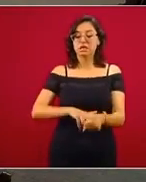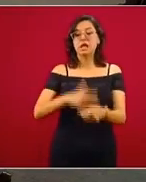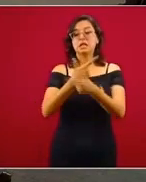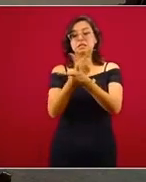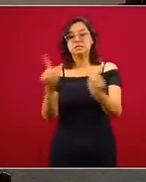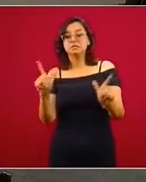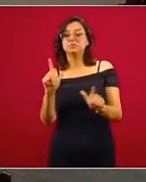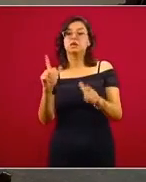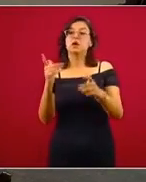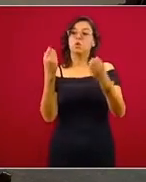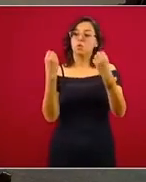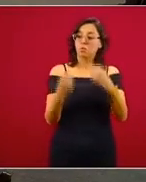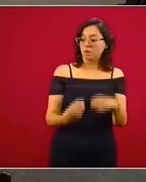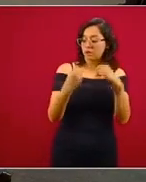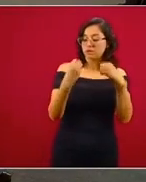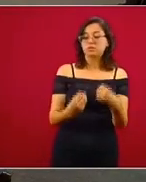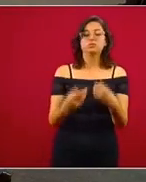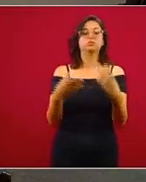daily